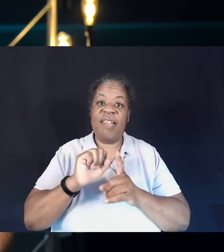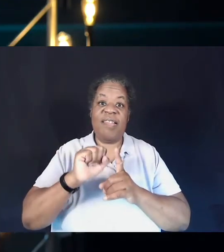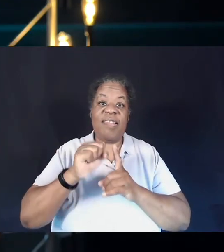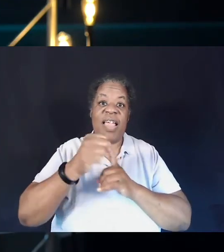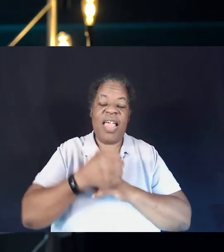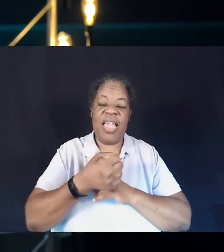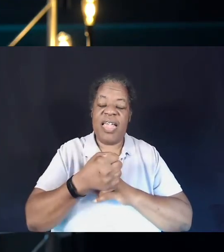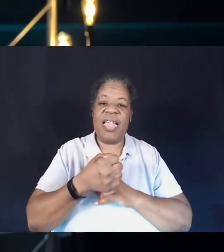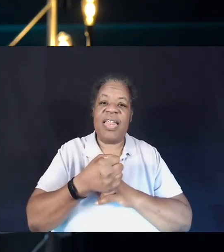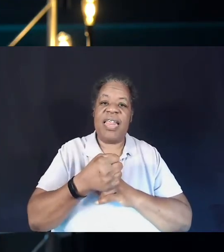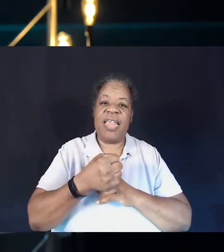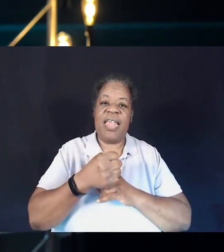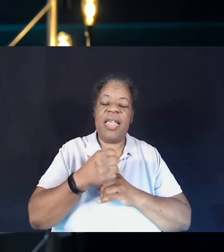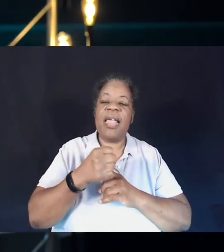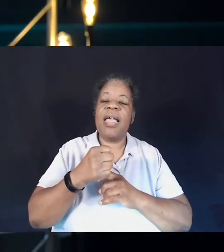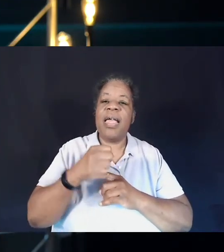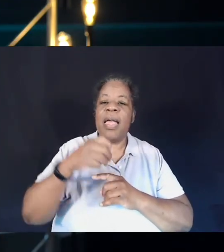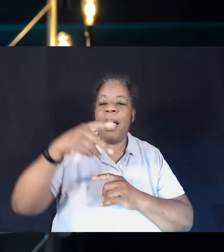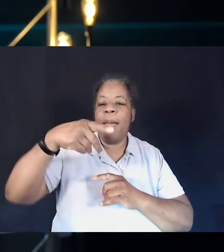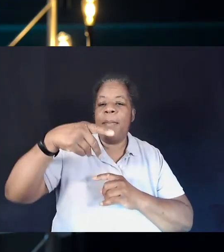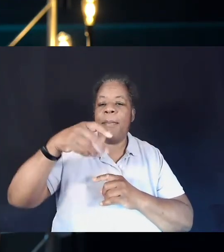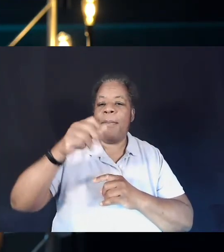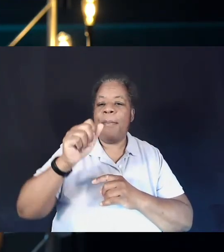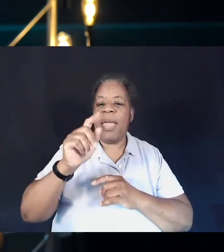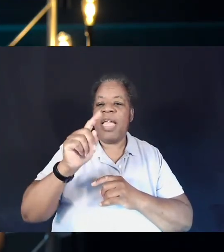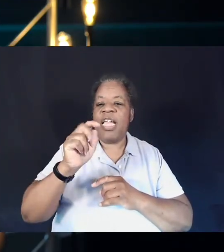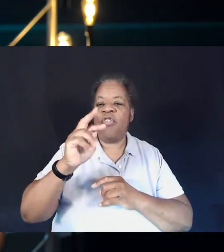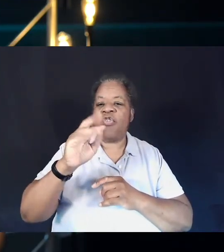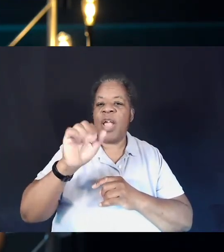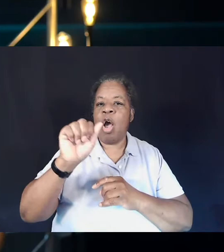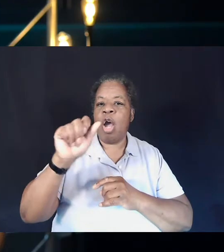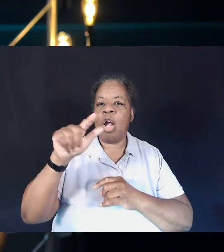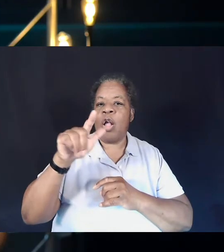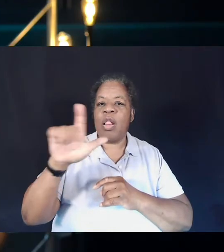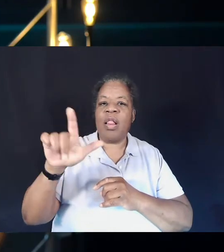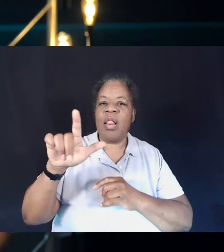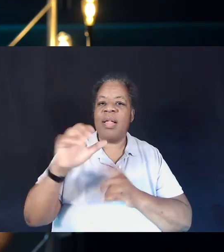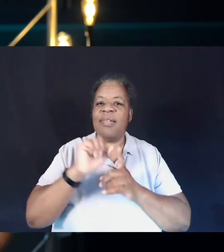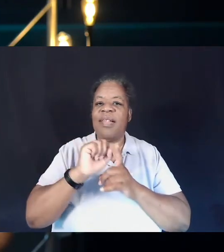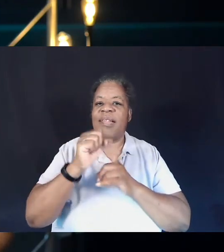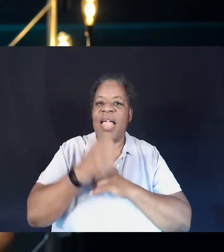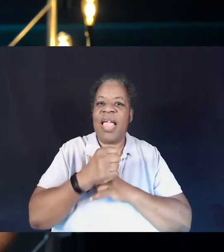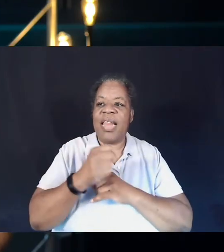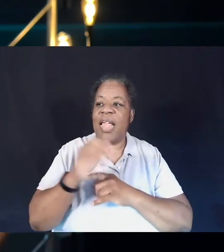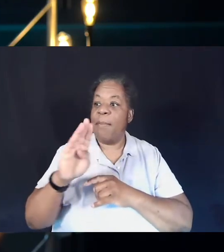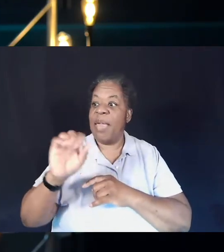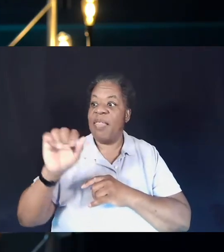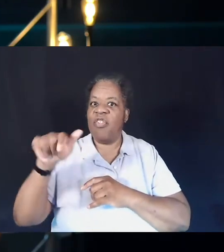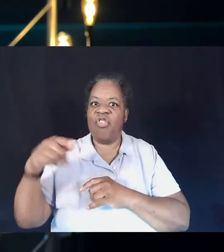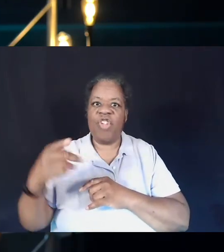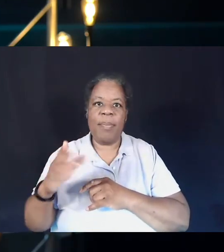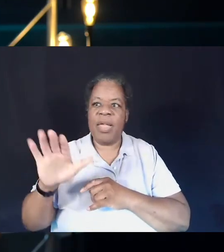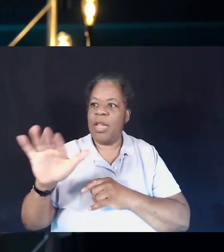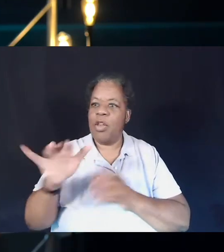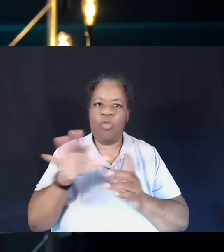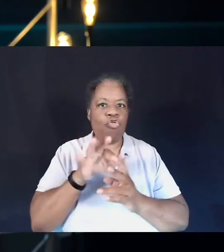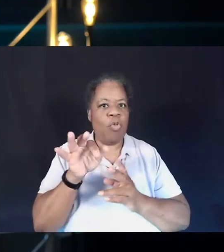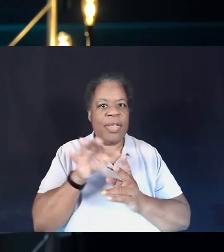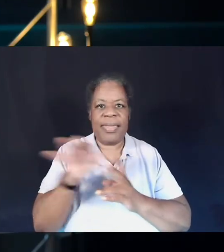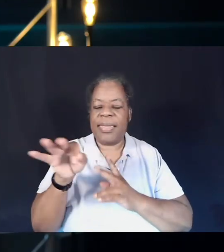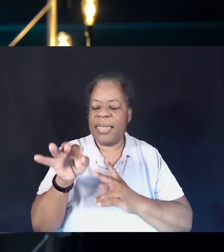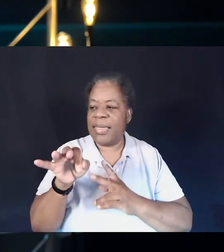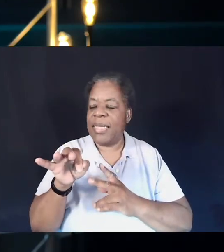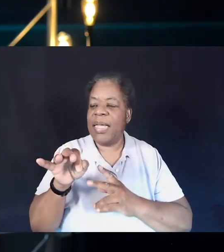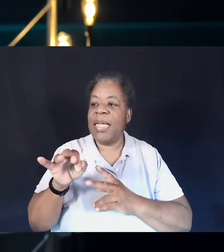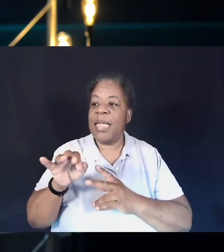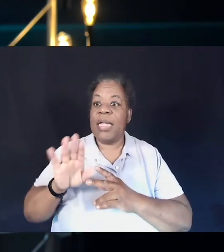society. So this woman in Bathsheba has very little power at this point in history. Her husband is away. He's away at war fighting for David himself,